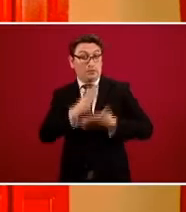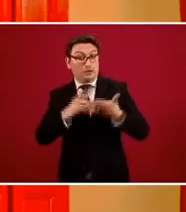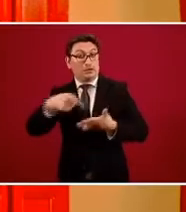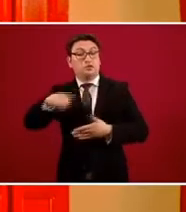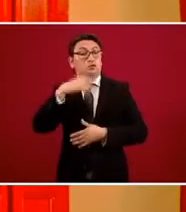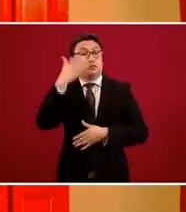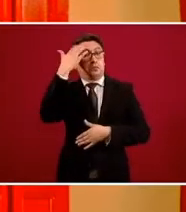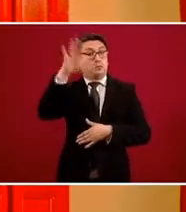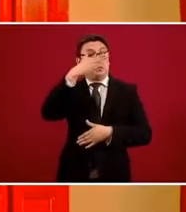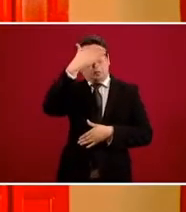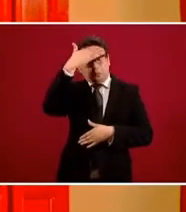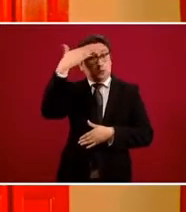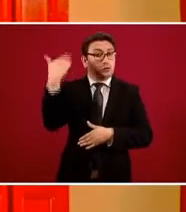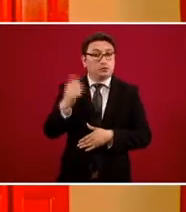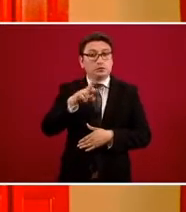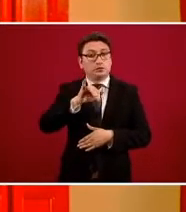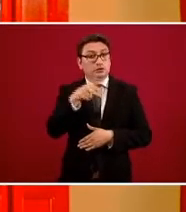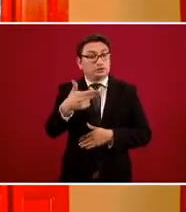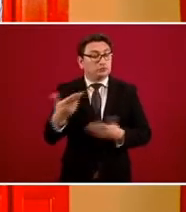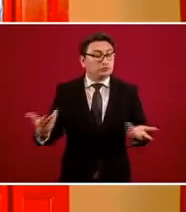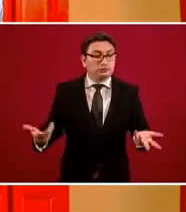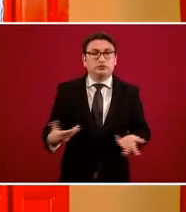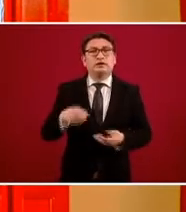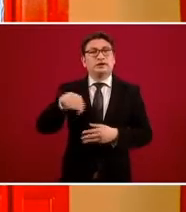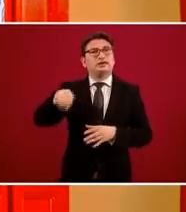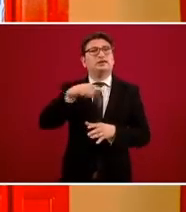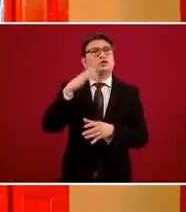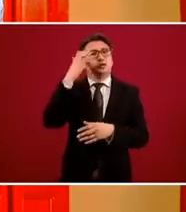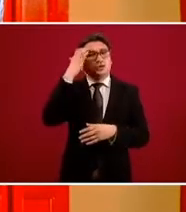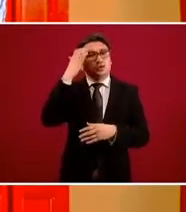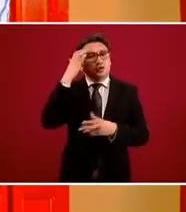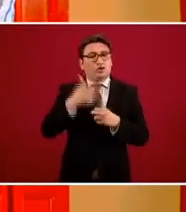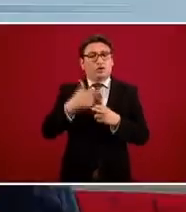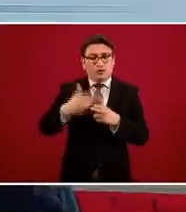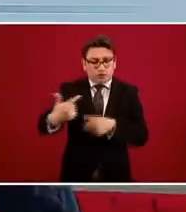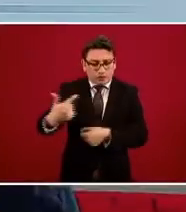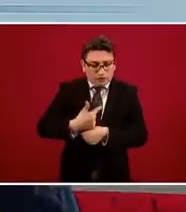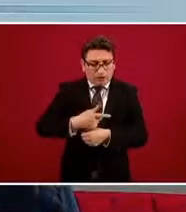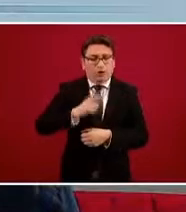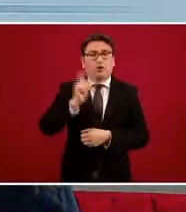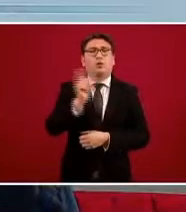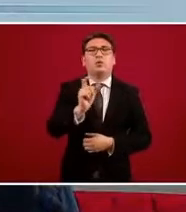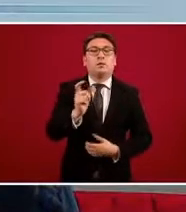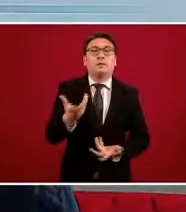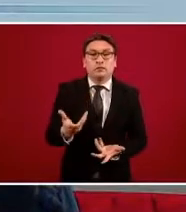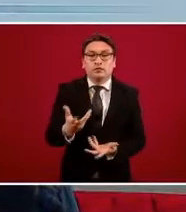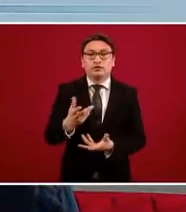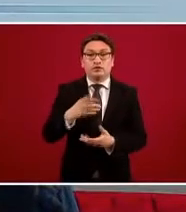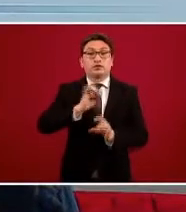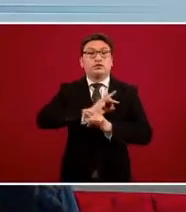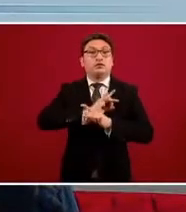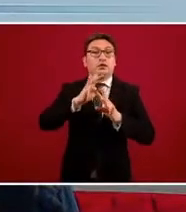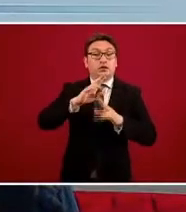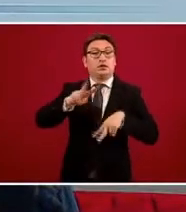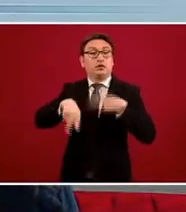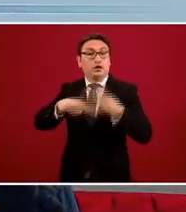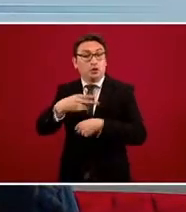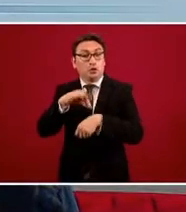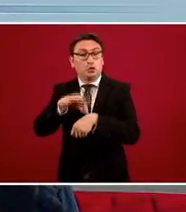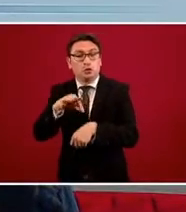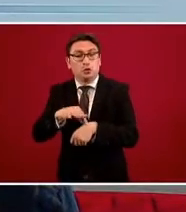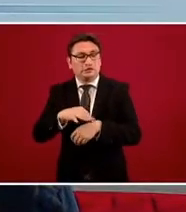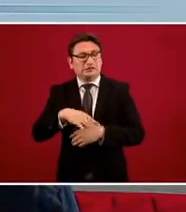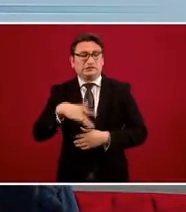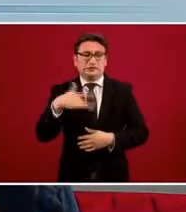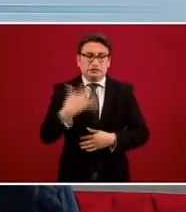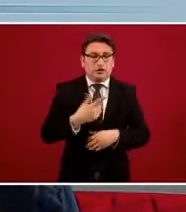to 50% of the people who live with HIV in Mexico are unaware of the fact that they have HIV, and they